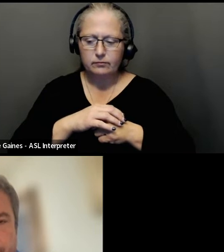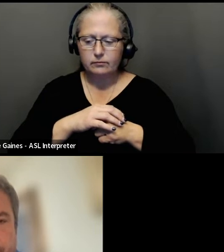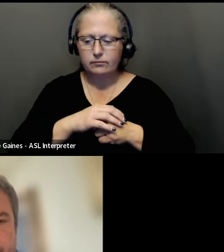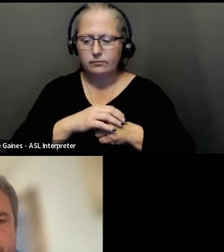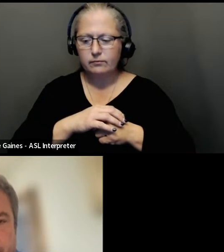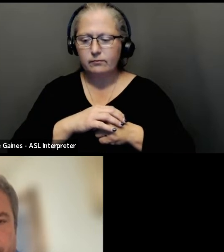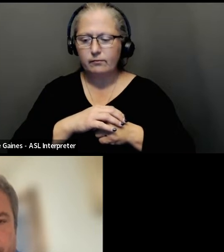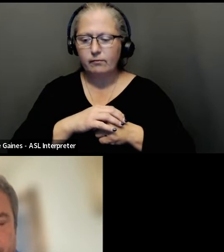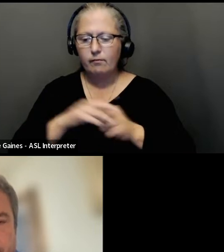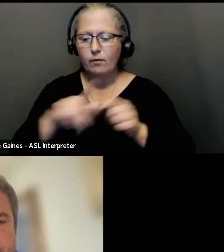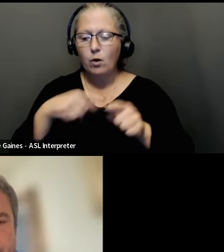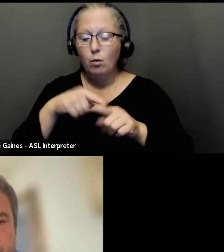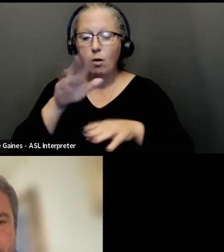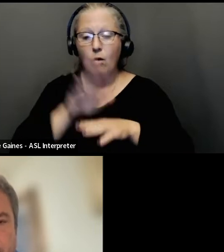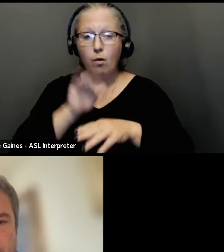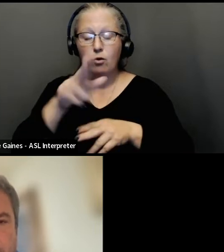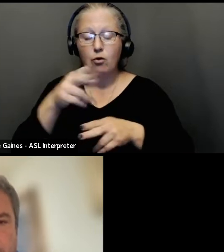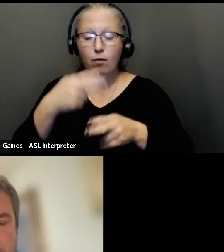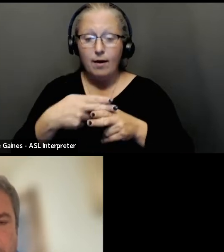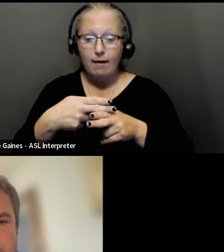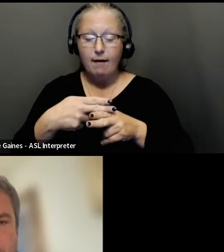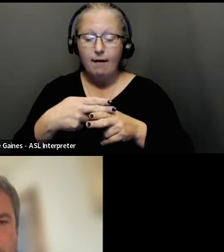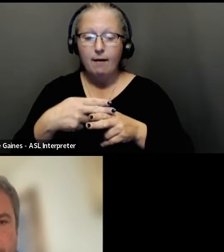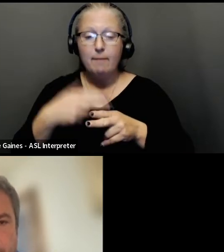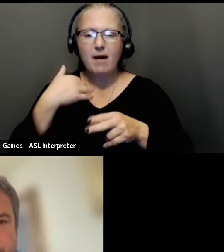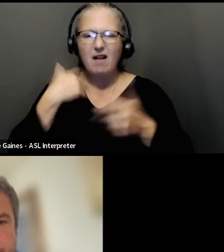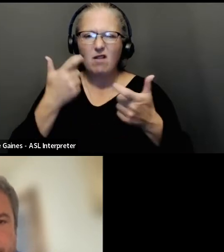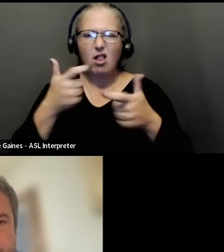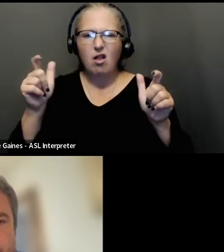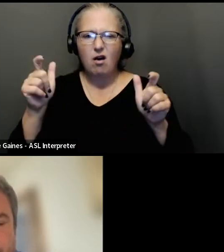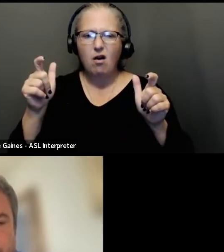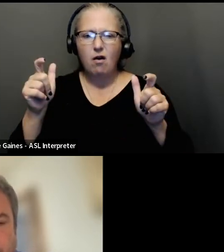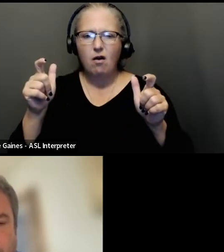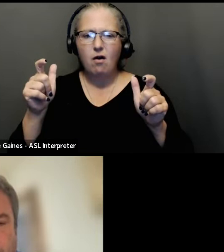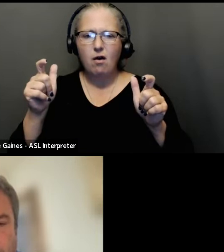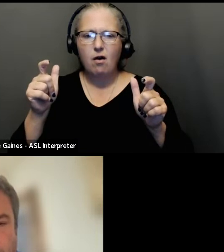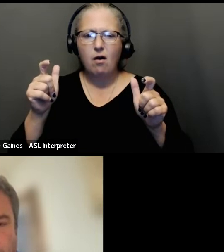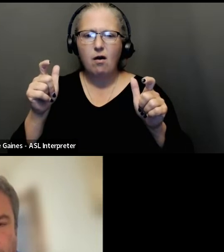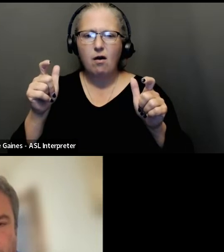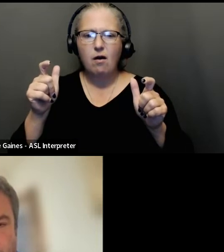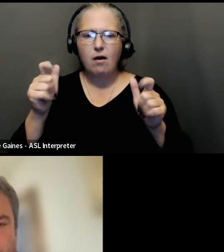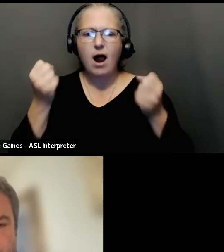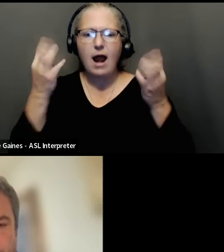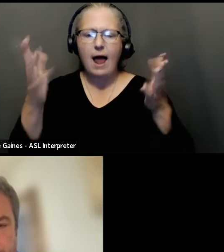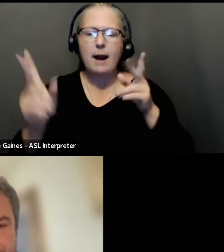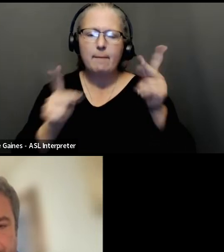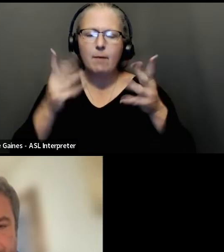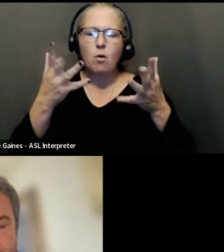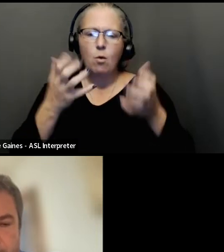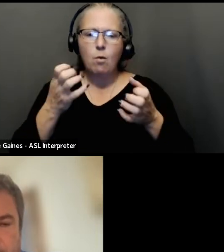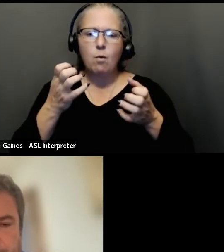When we call your name, there are a large amount of folks wanting to give comment.